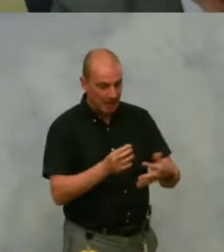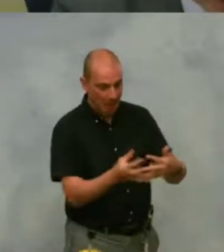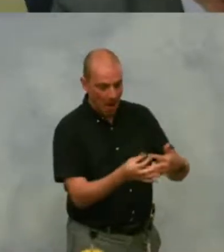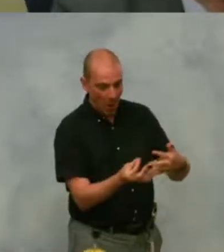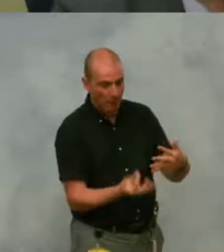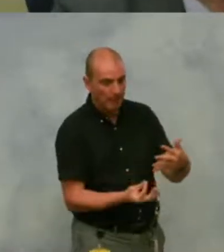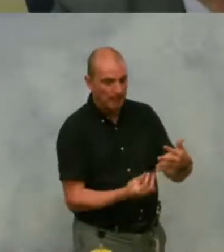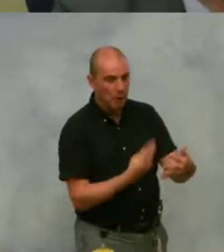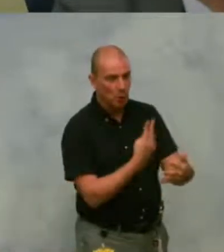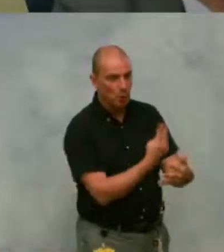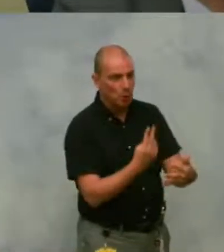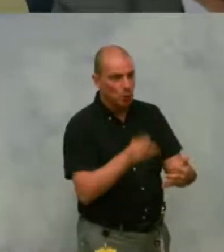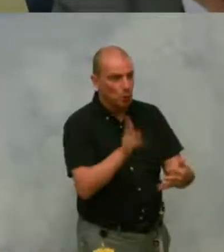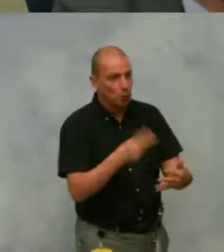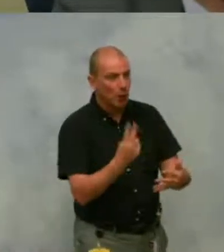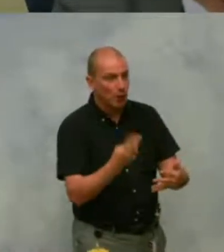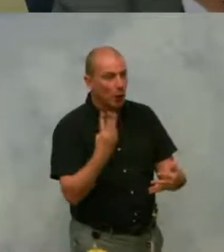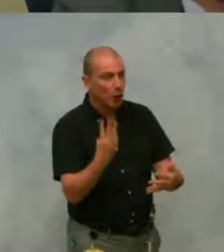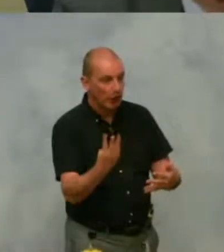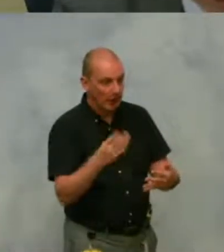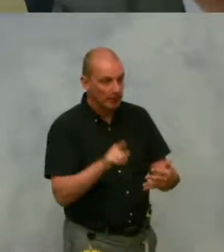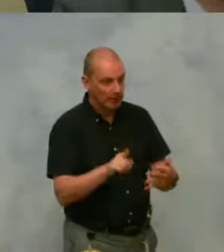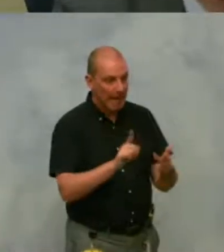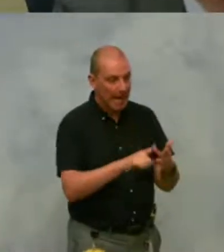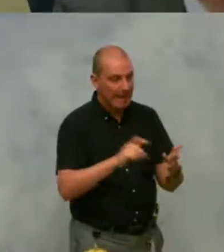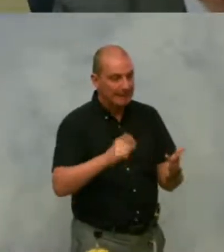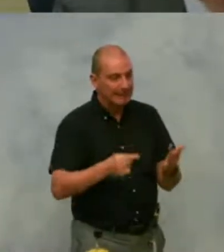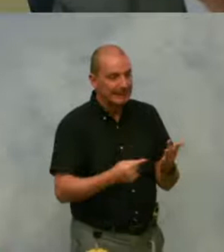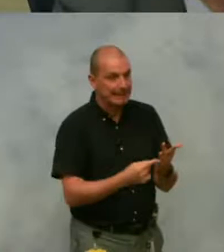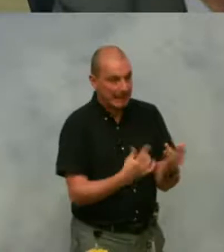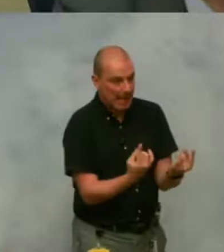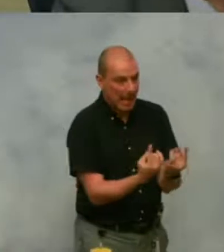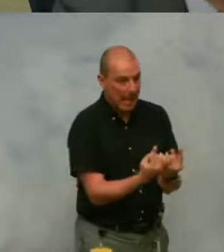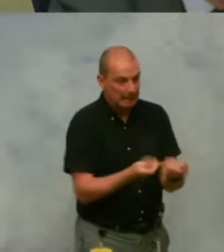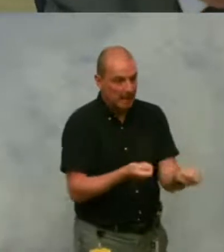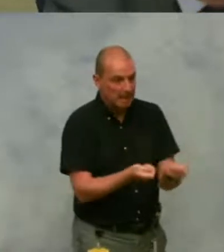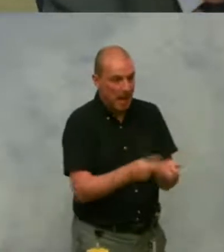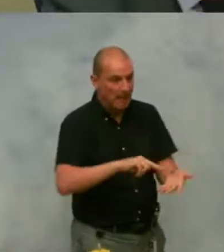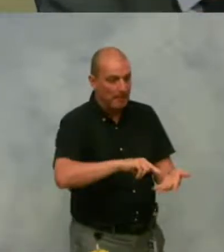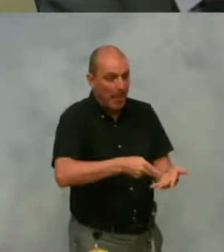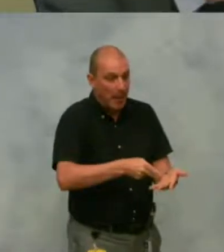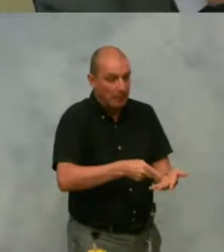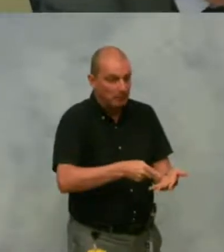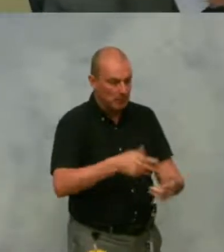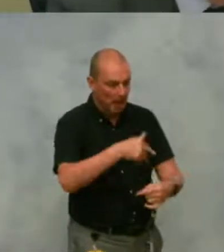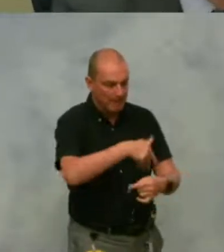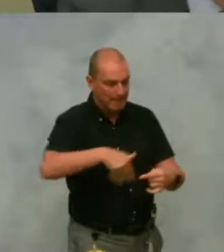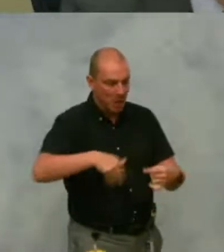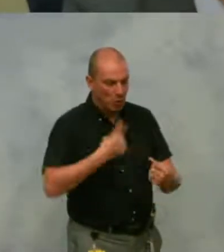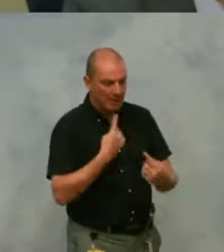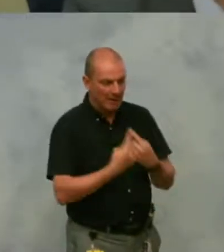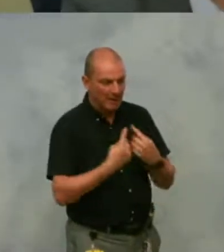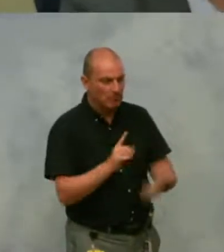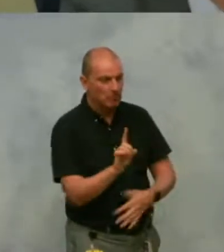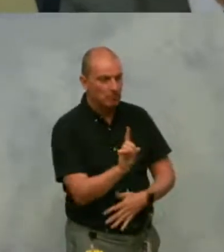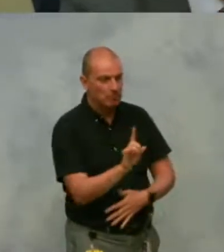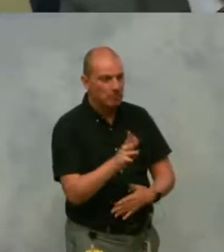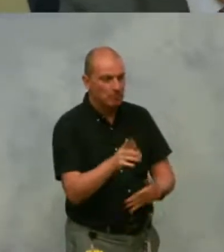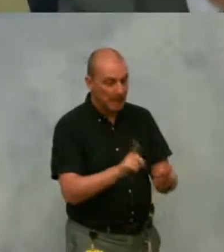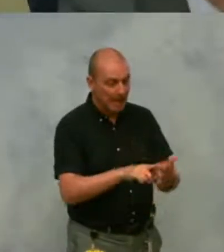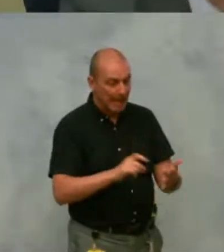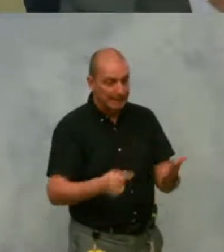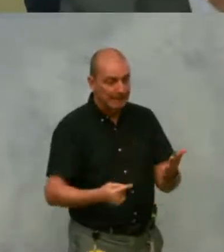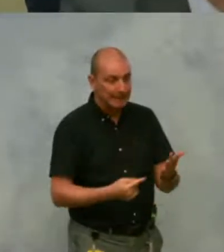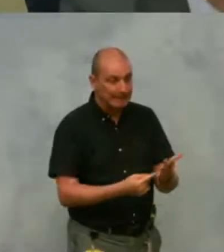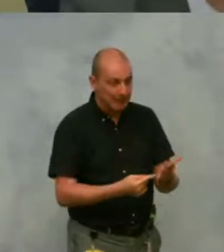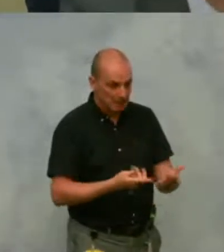2022-23 Information and Communication Technology Asset Management Plan. The background to this is the ICT Asset Management